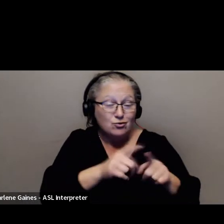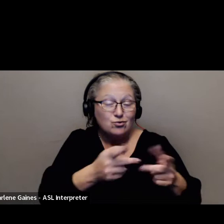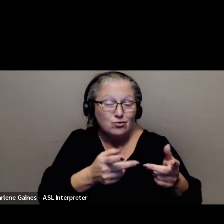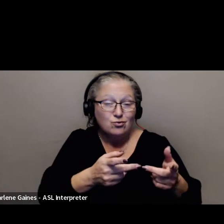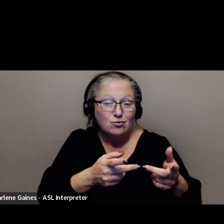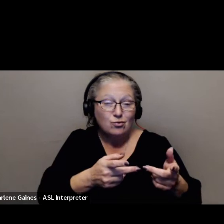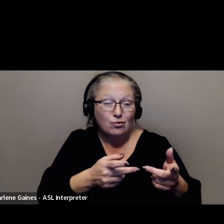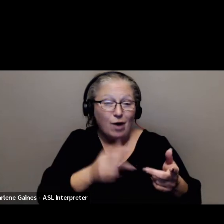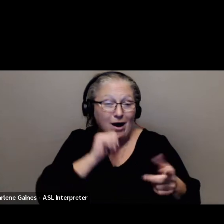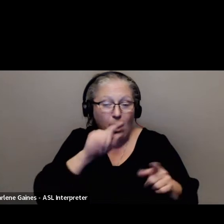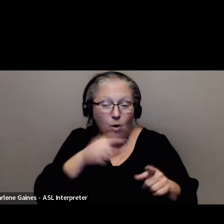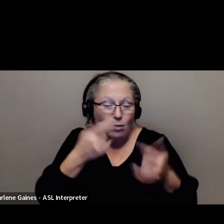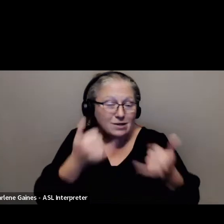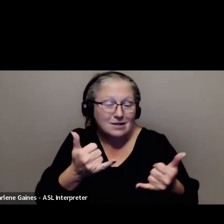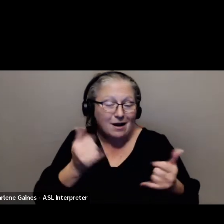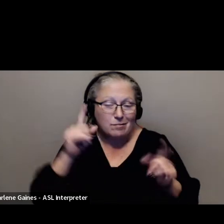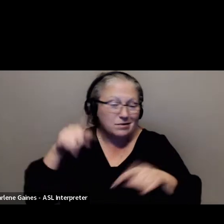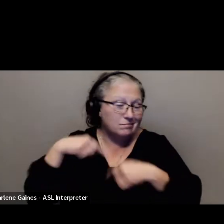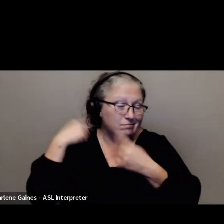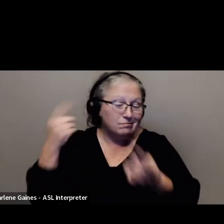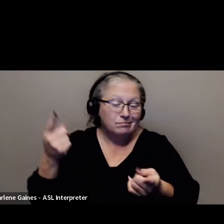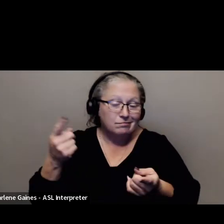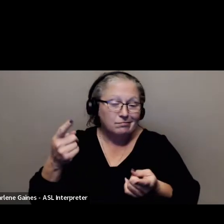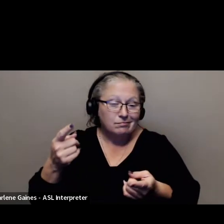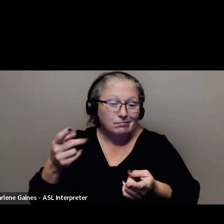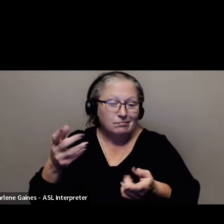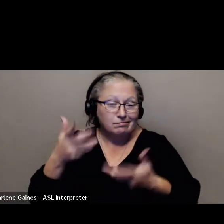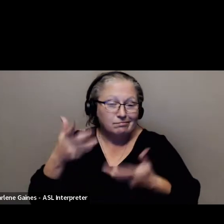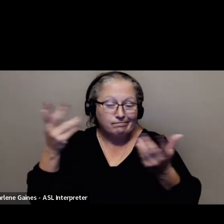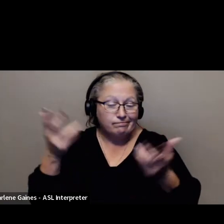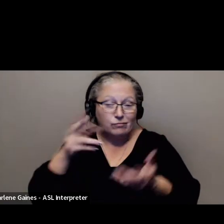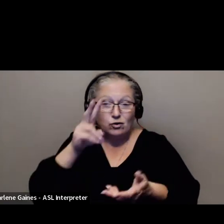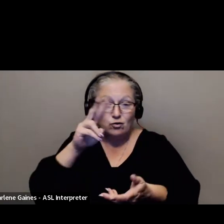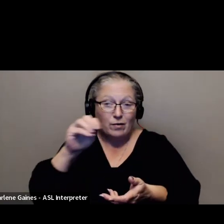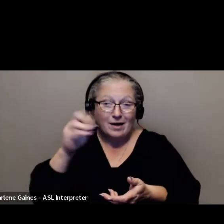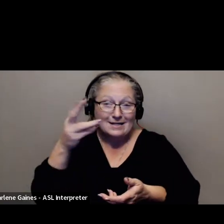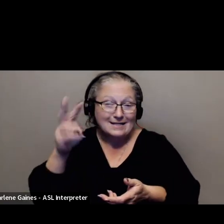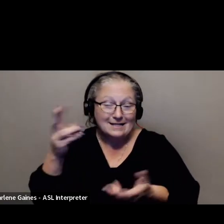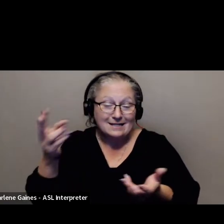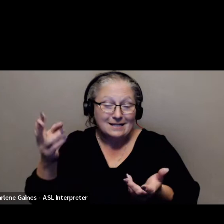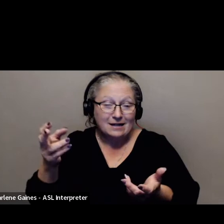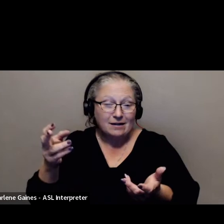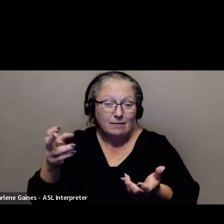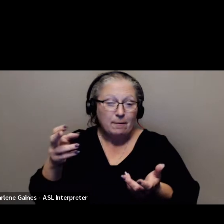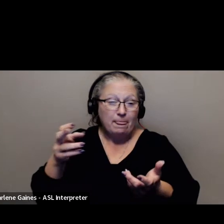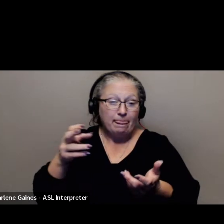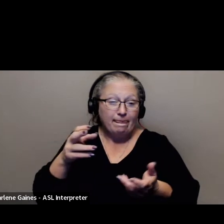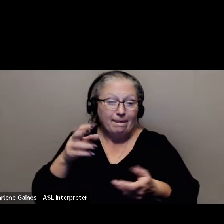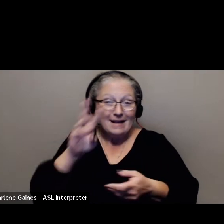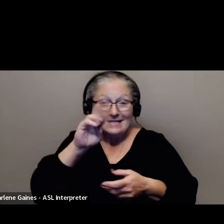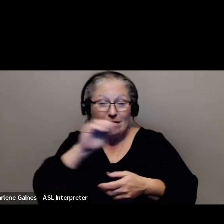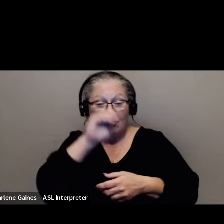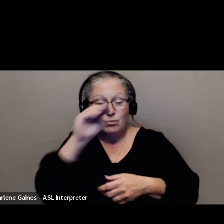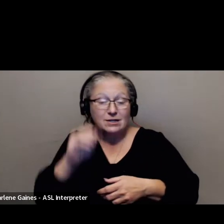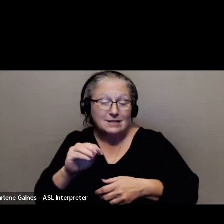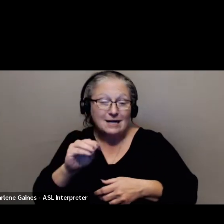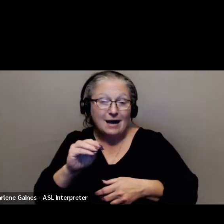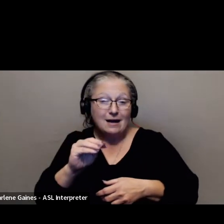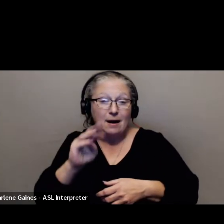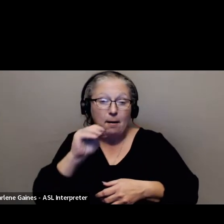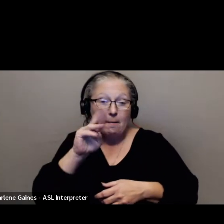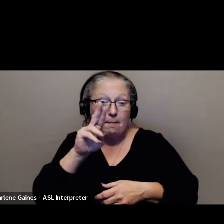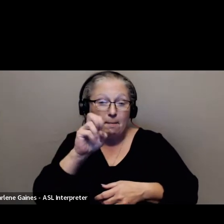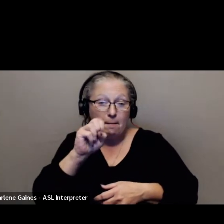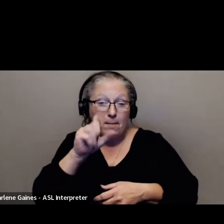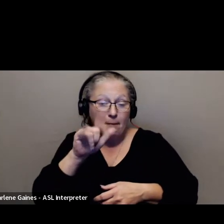not risen just today. That has been there since 2016. the 60% of the Muslims that